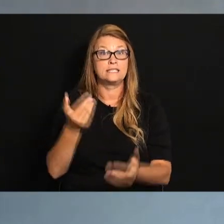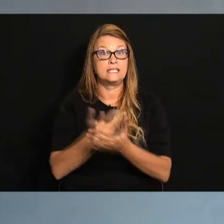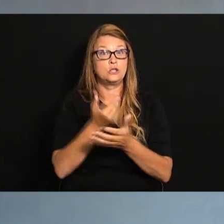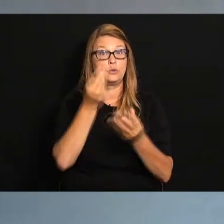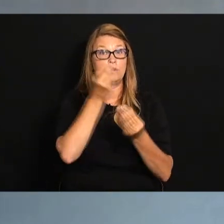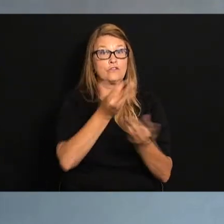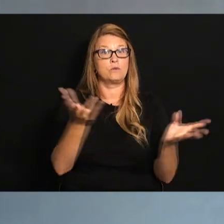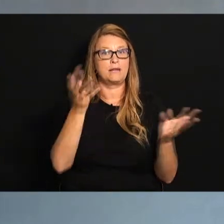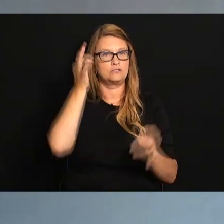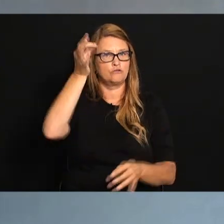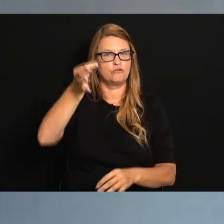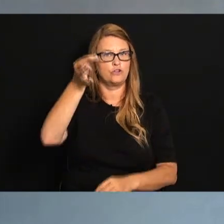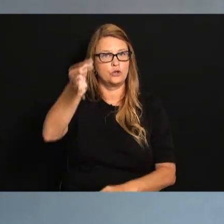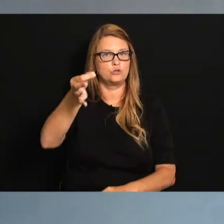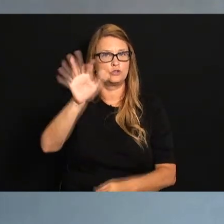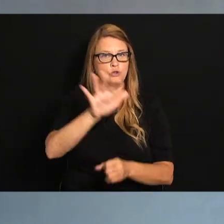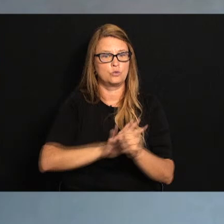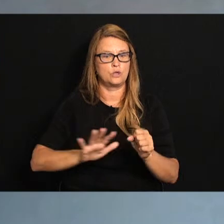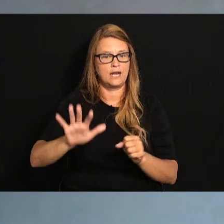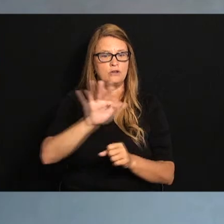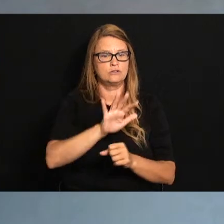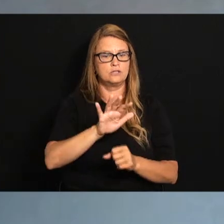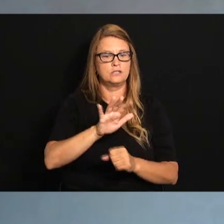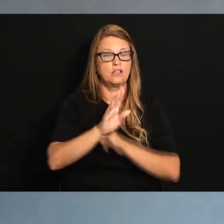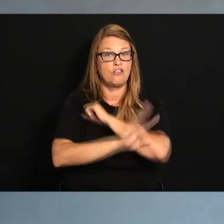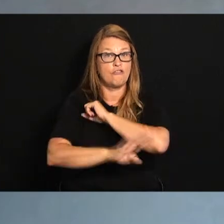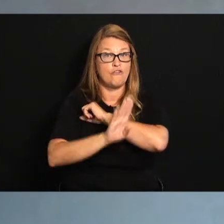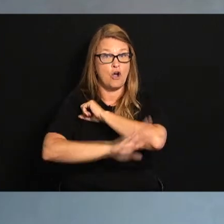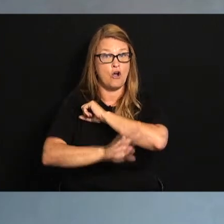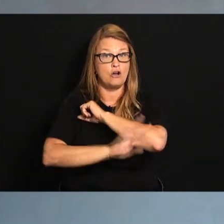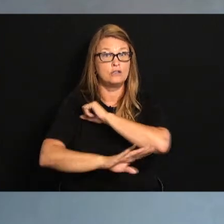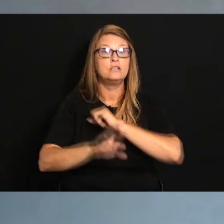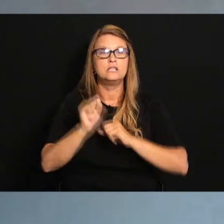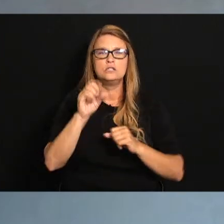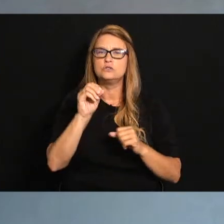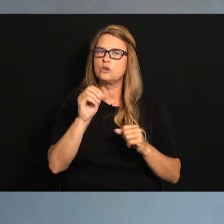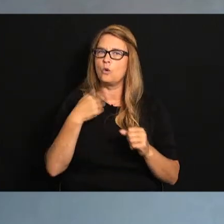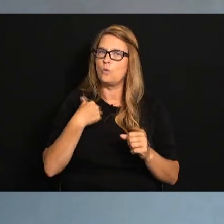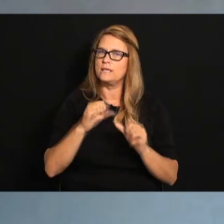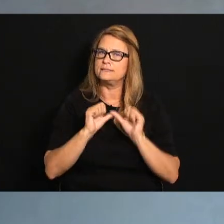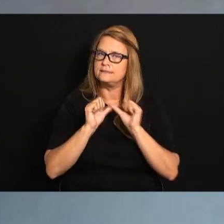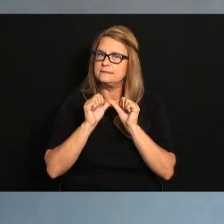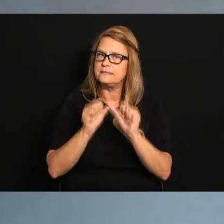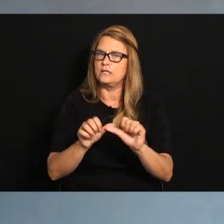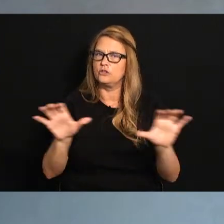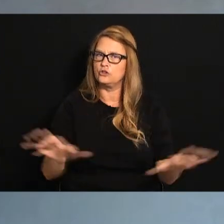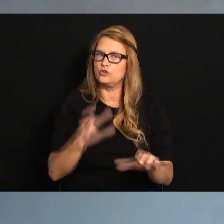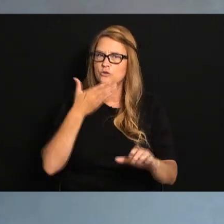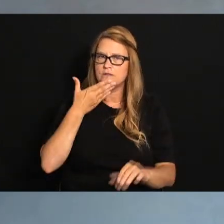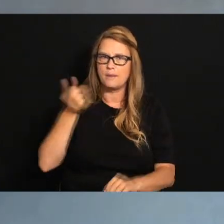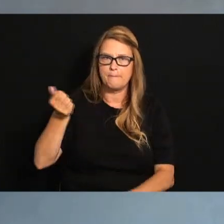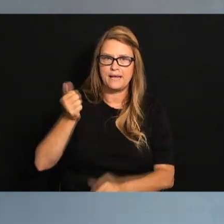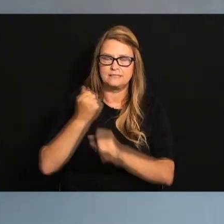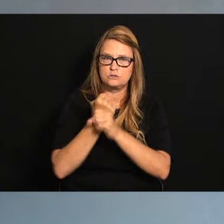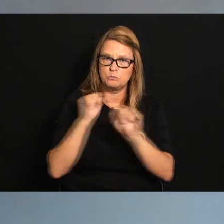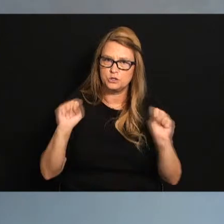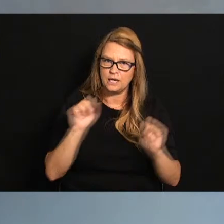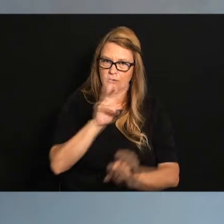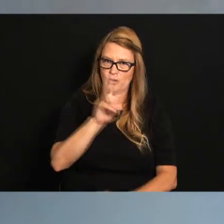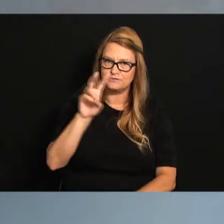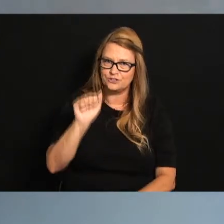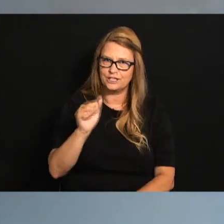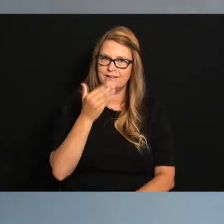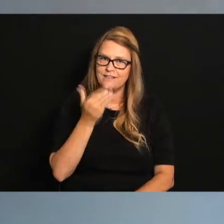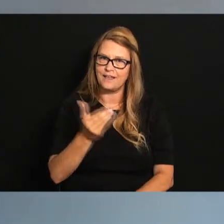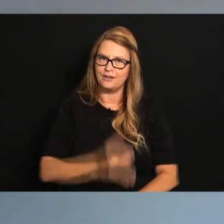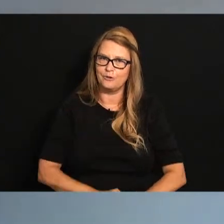in the future, particularly around the fall time frame. So the governor continues to press us to do our best to protect West Virginians. Thank